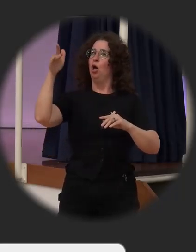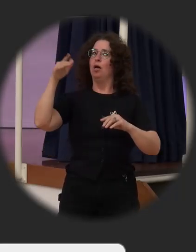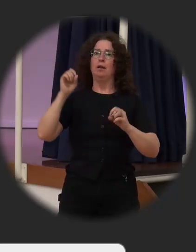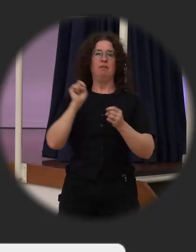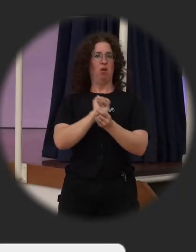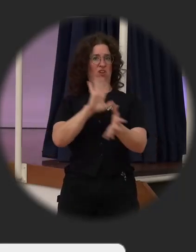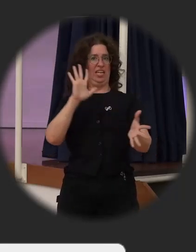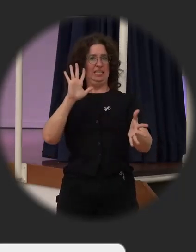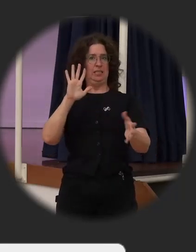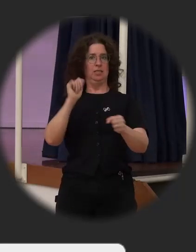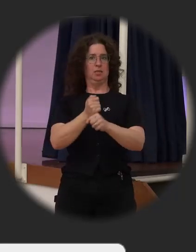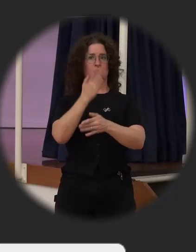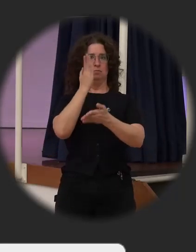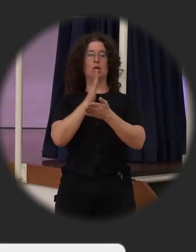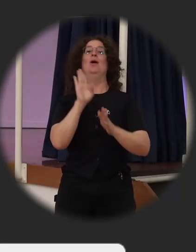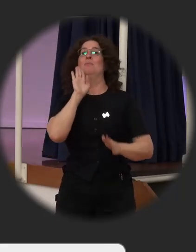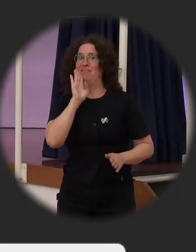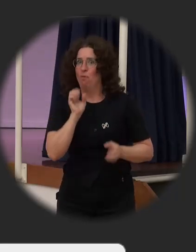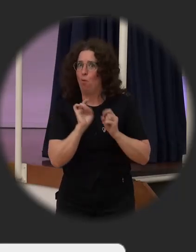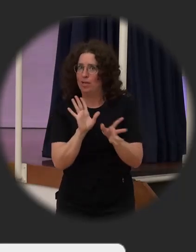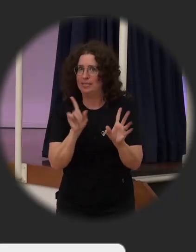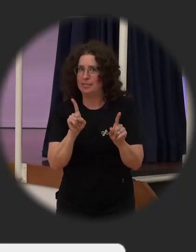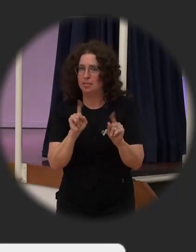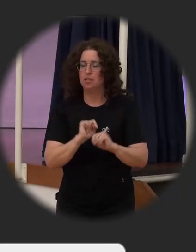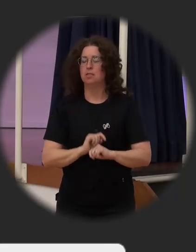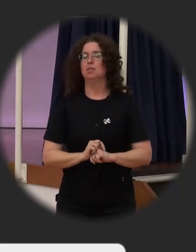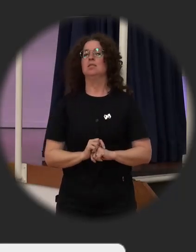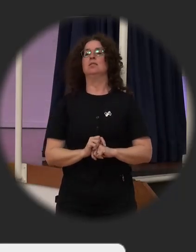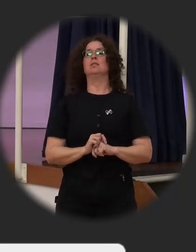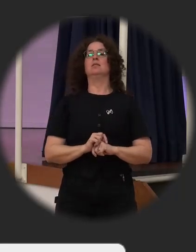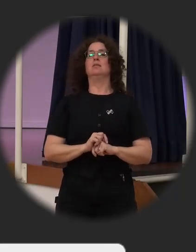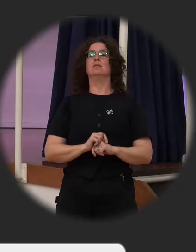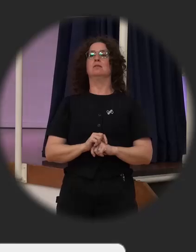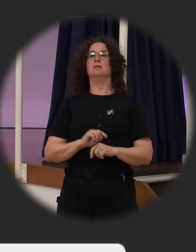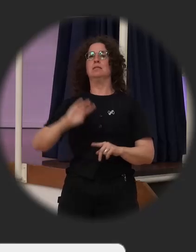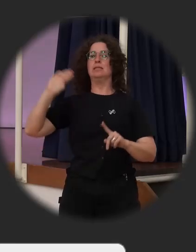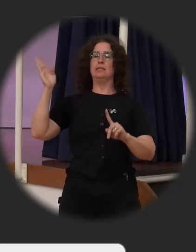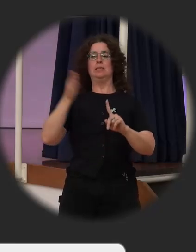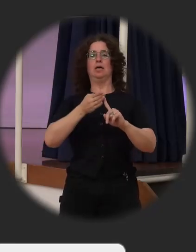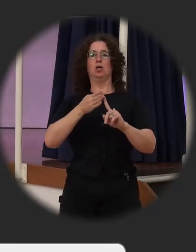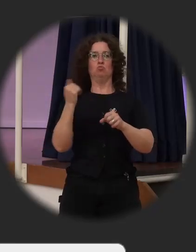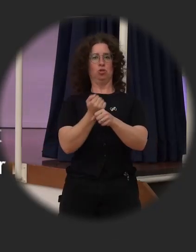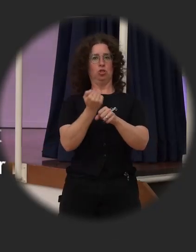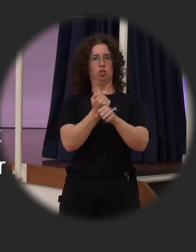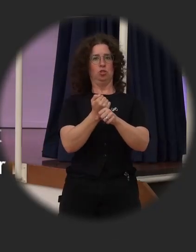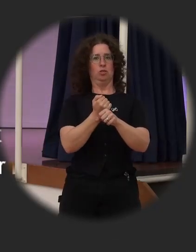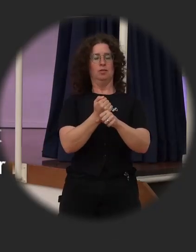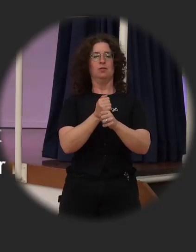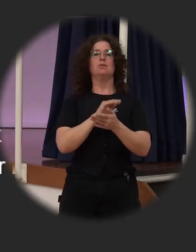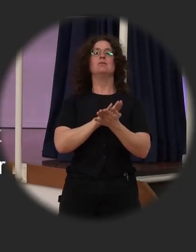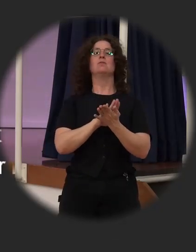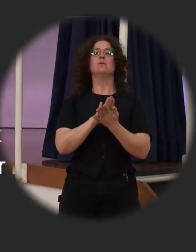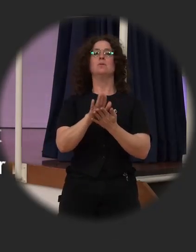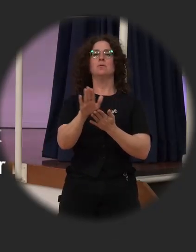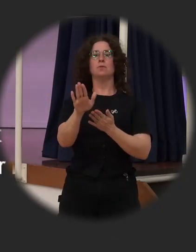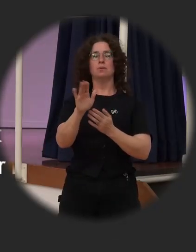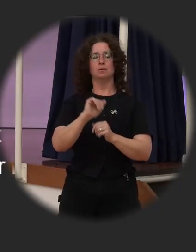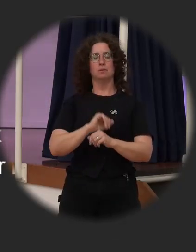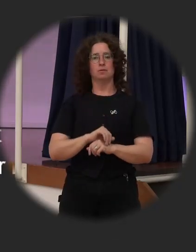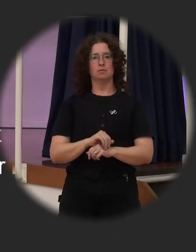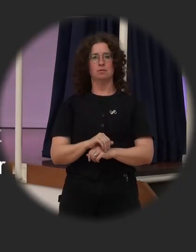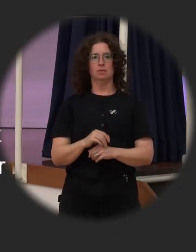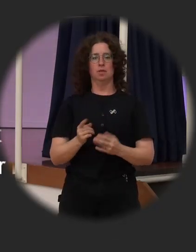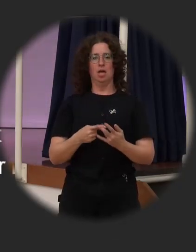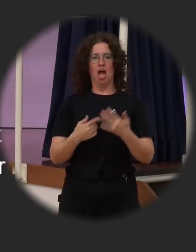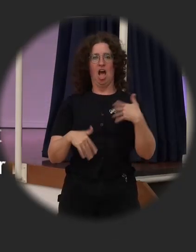button, make sure it's before you hit the release button, you can retarget it to production, and that all worked smoothly. Another pain point